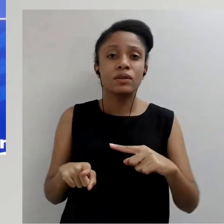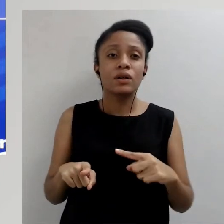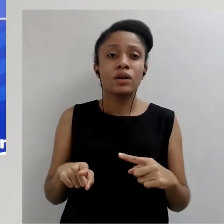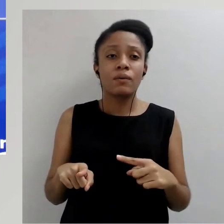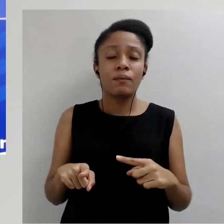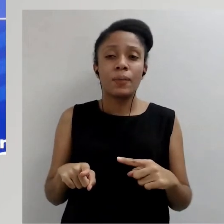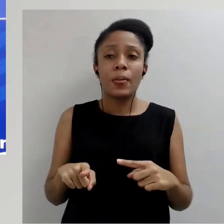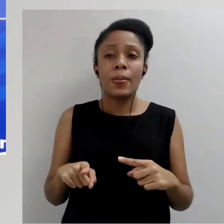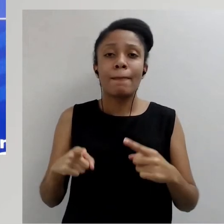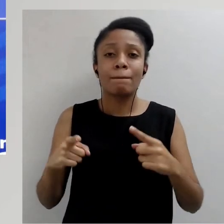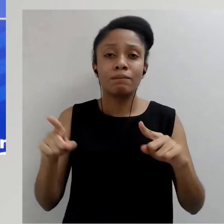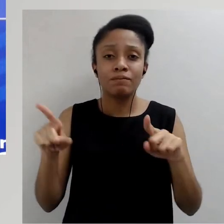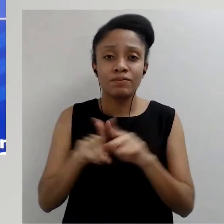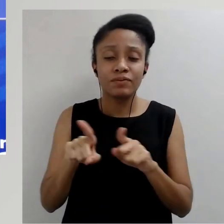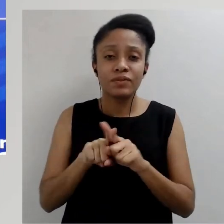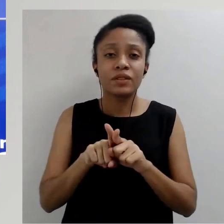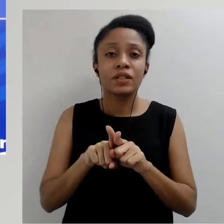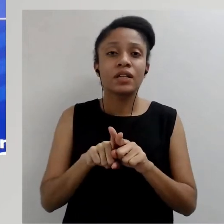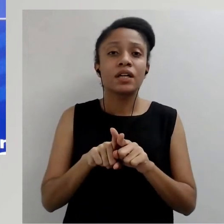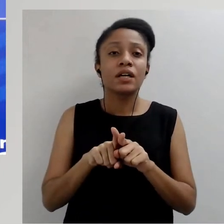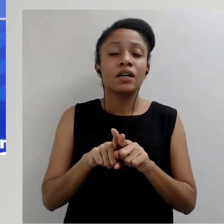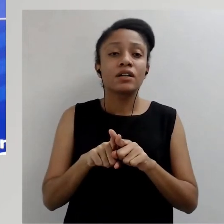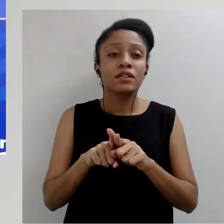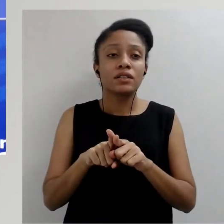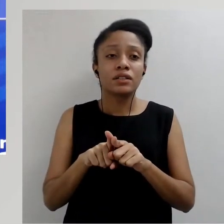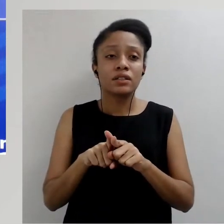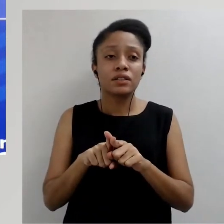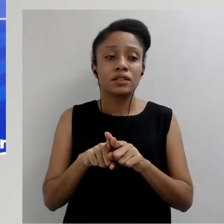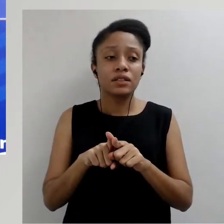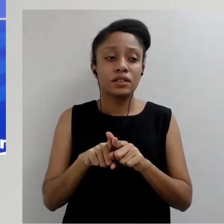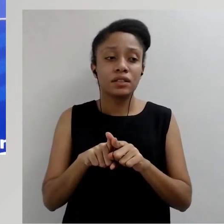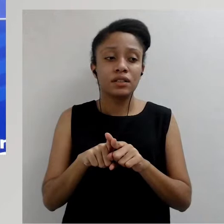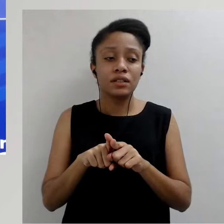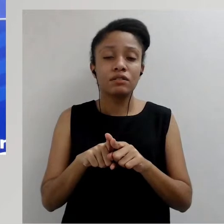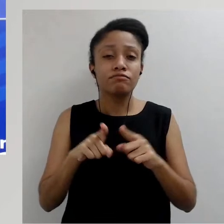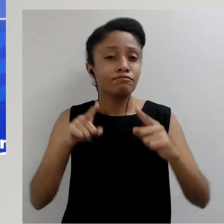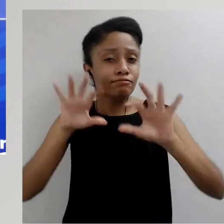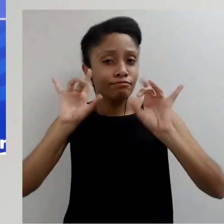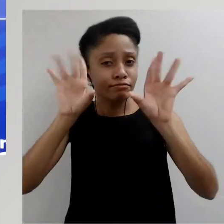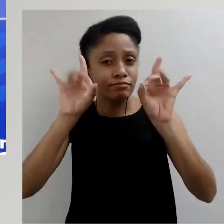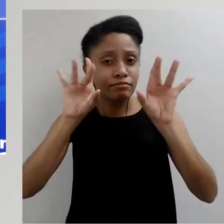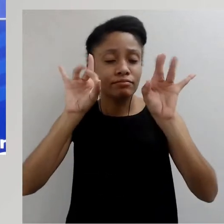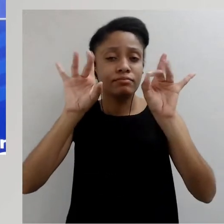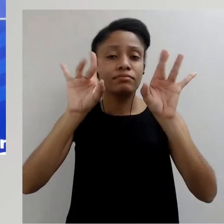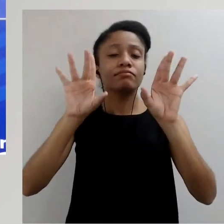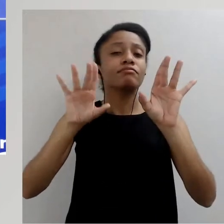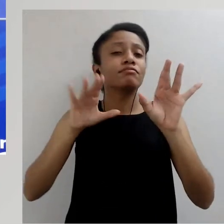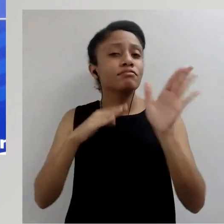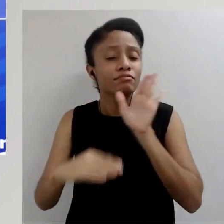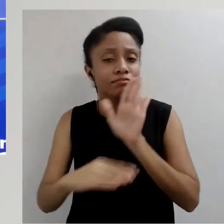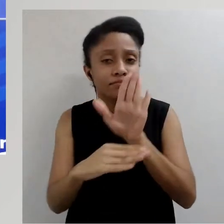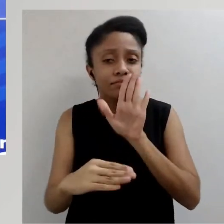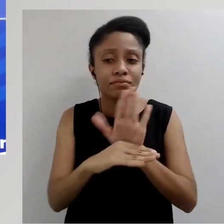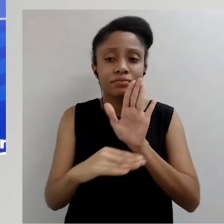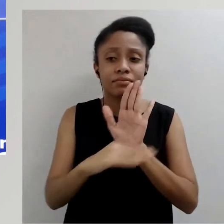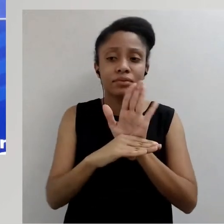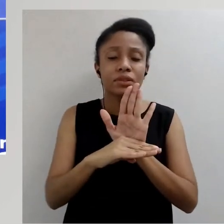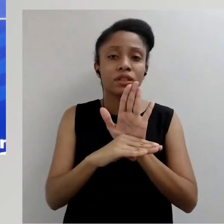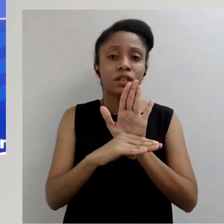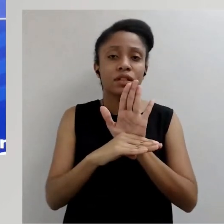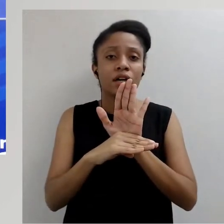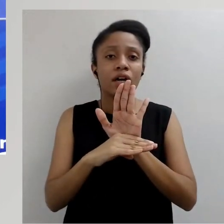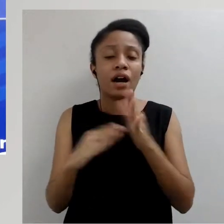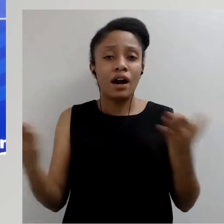this qualification for you to get to an excellency in a